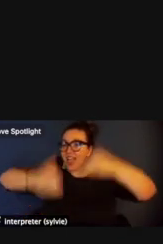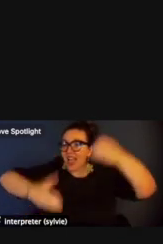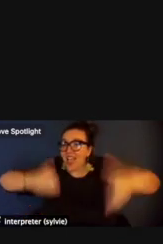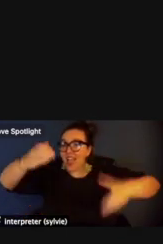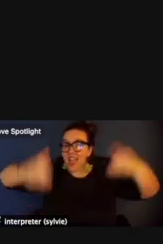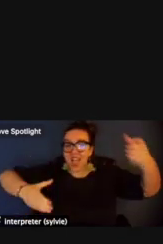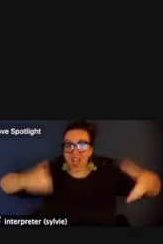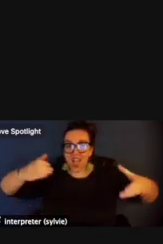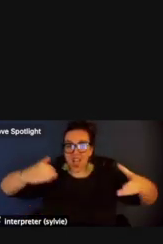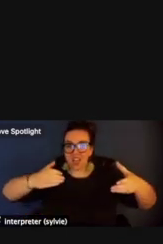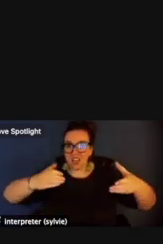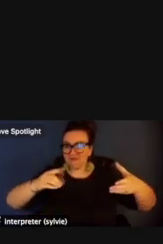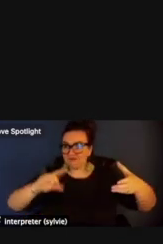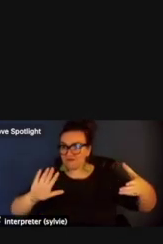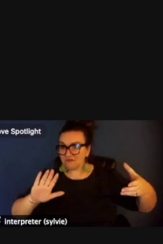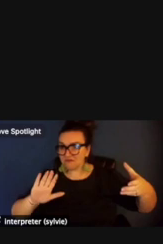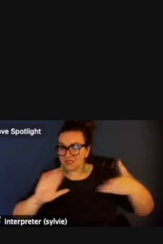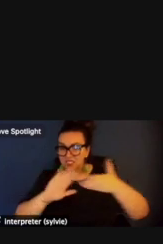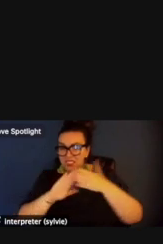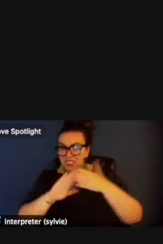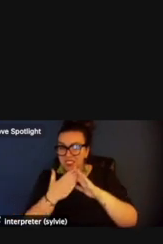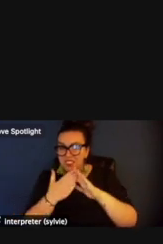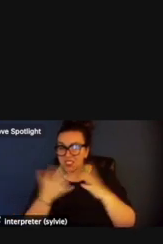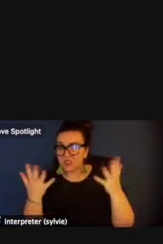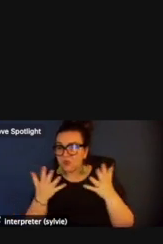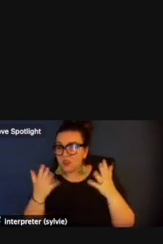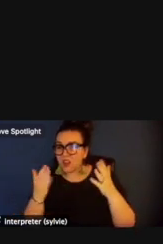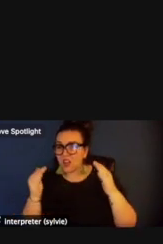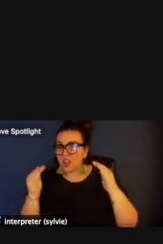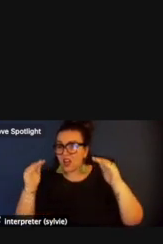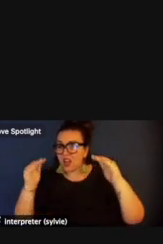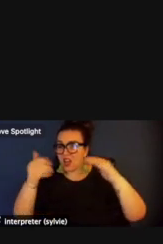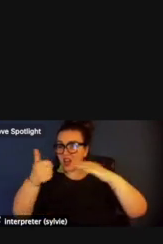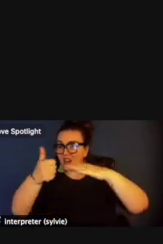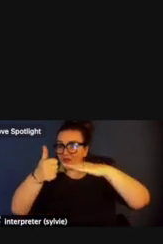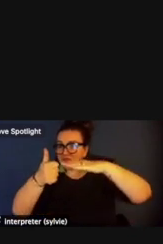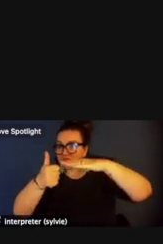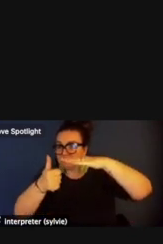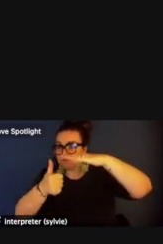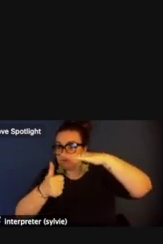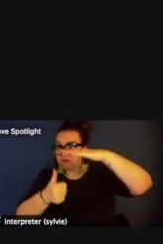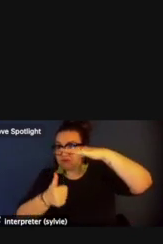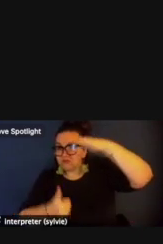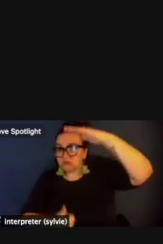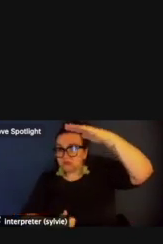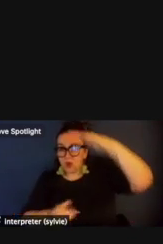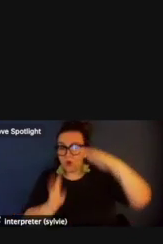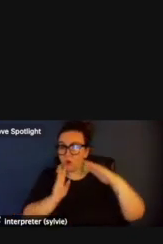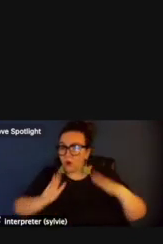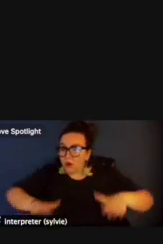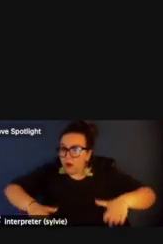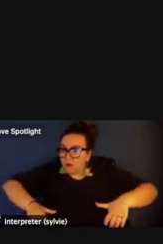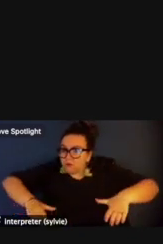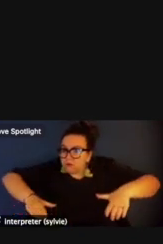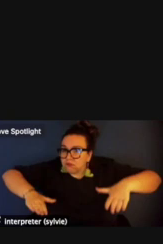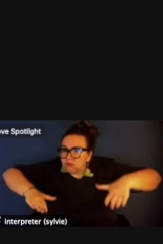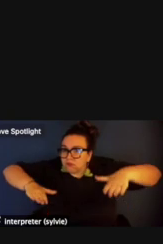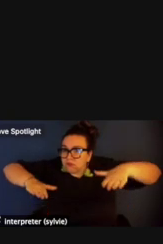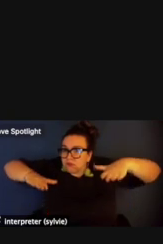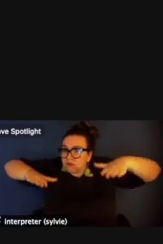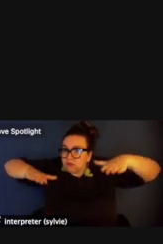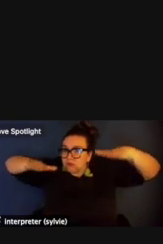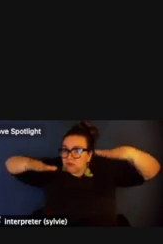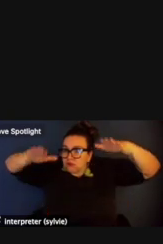is beginning to sink because of climate change. That the waters now are rising, so they're looking at how